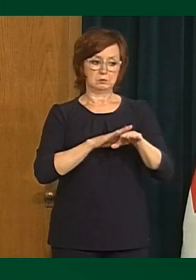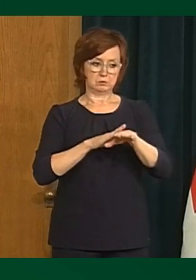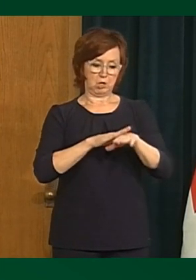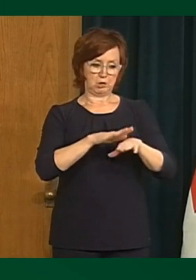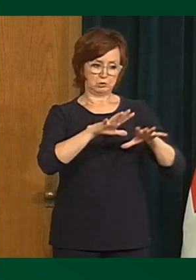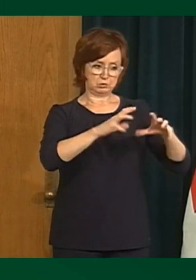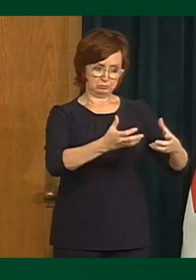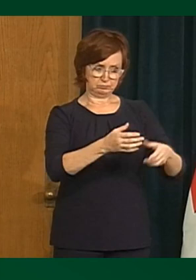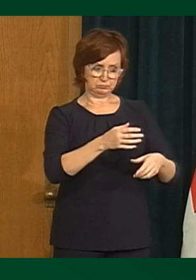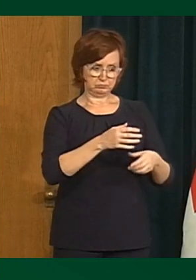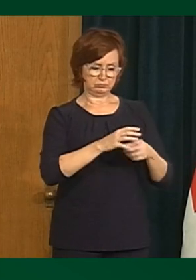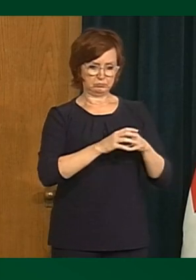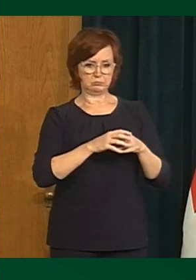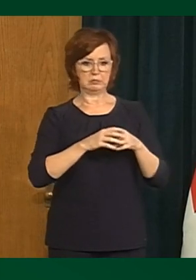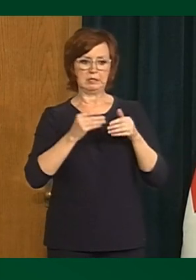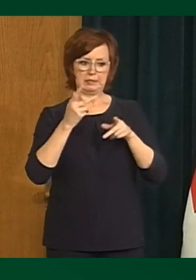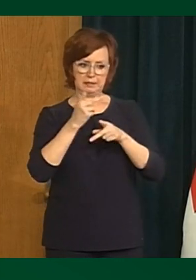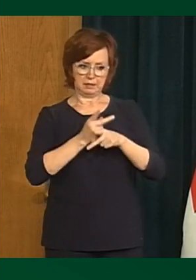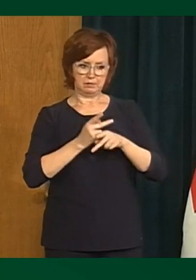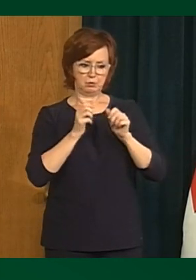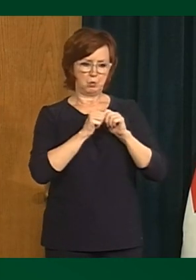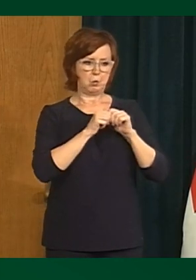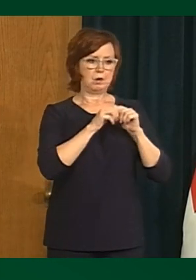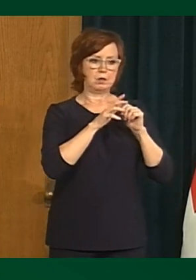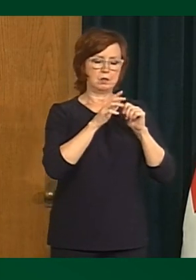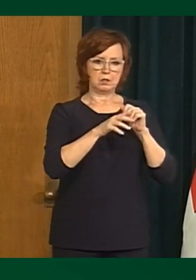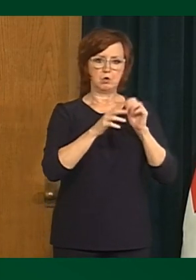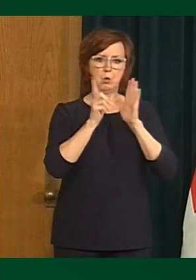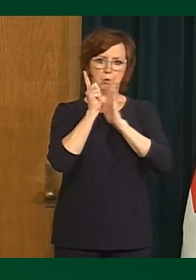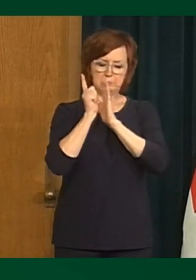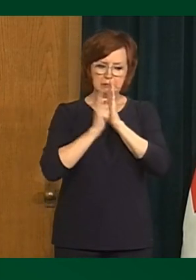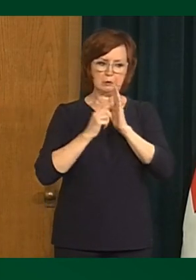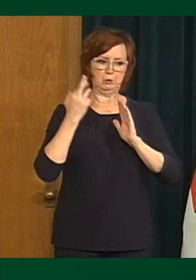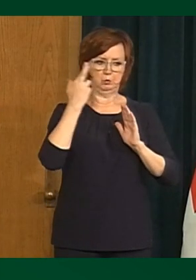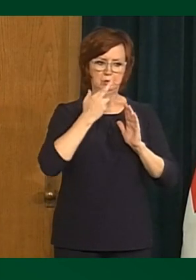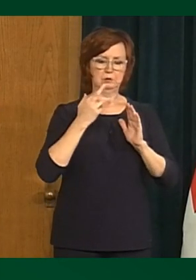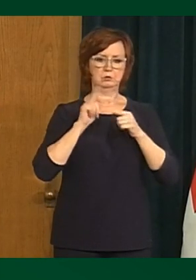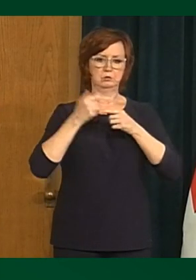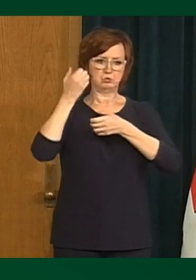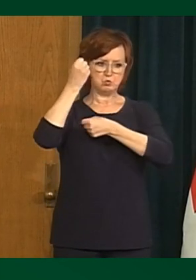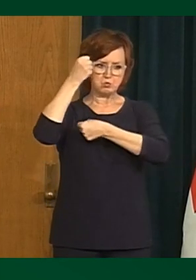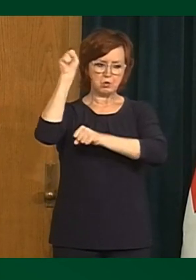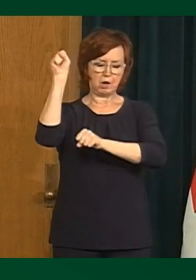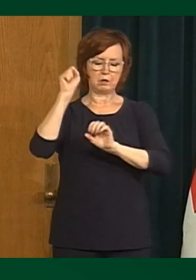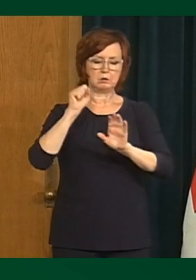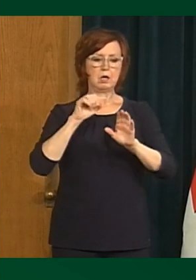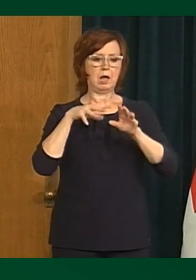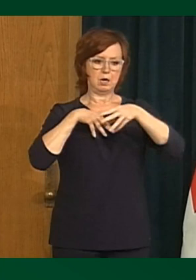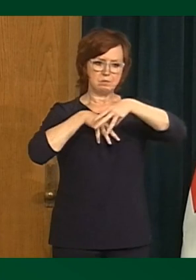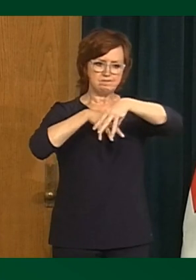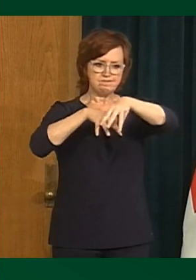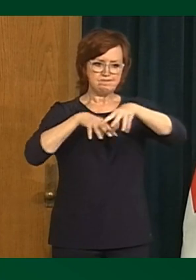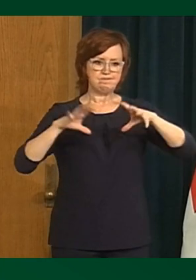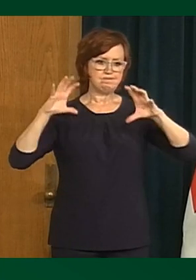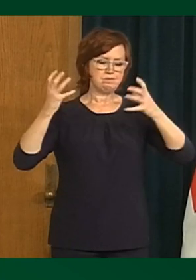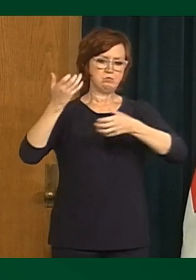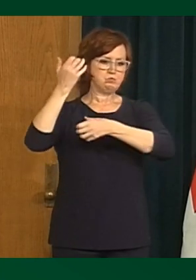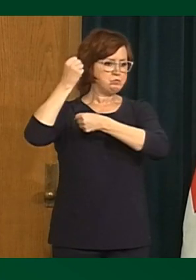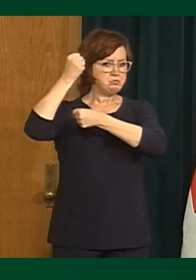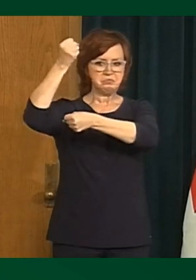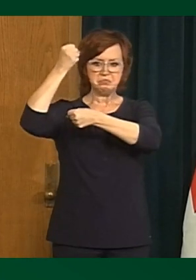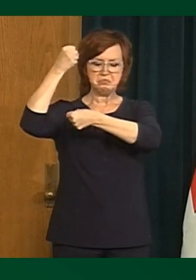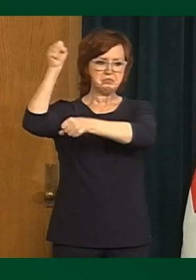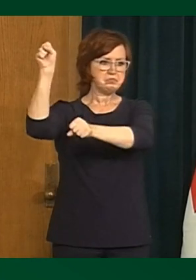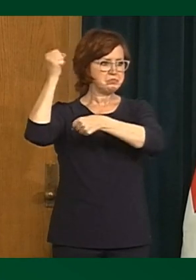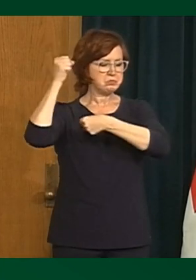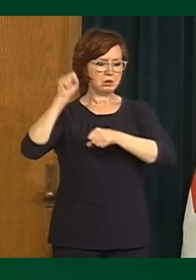what is deemed not legal or illegal. And I'm sure they will. I'm certain they will. These are, neighbors of